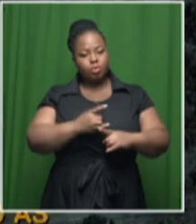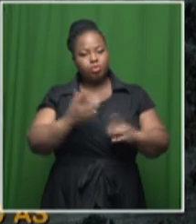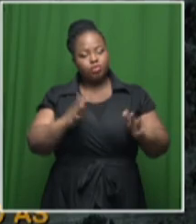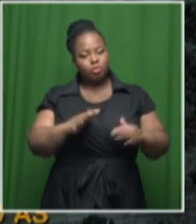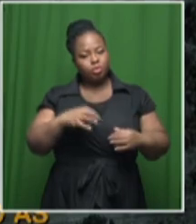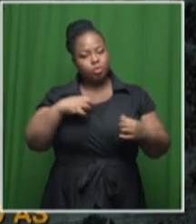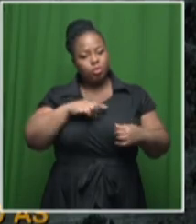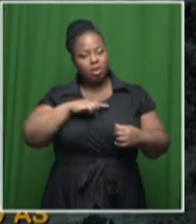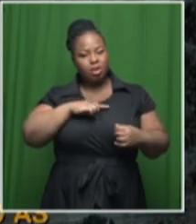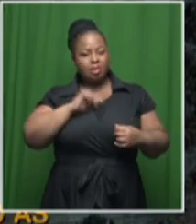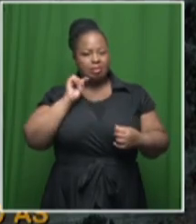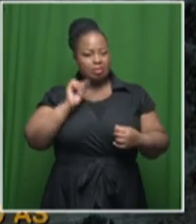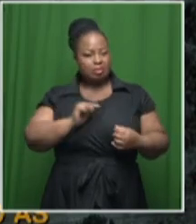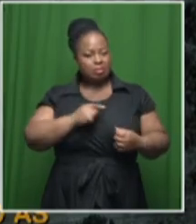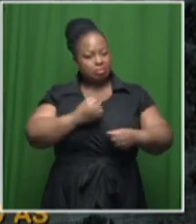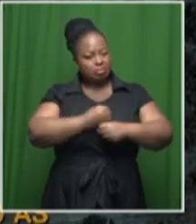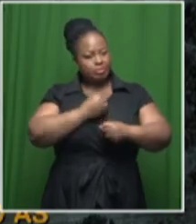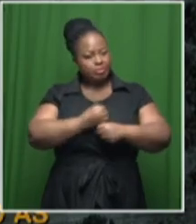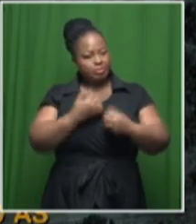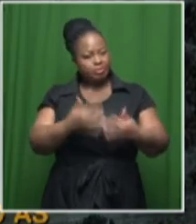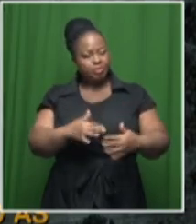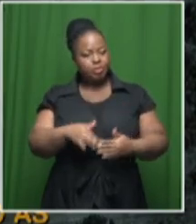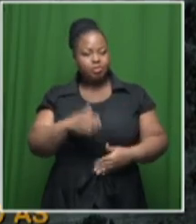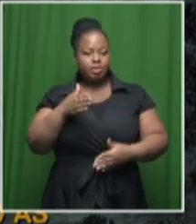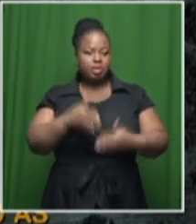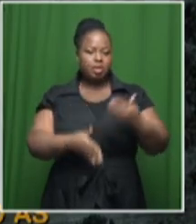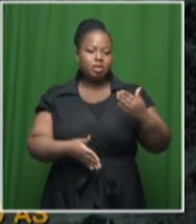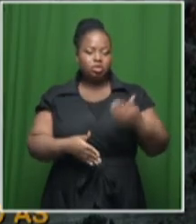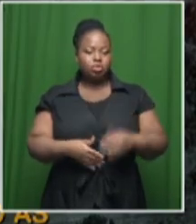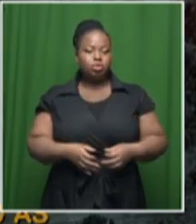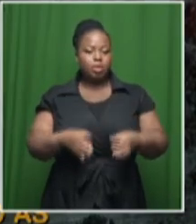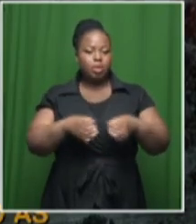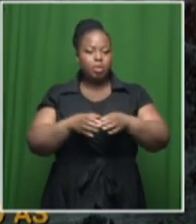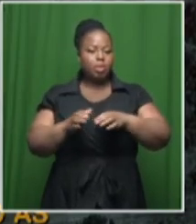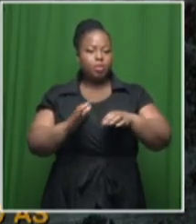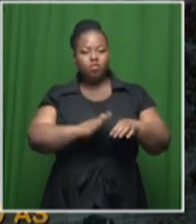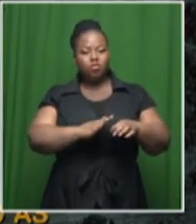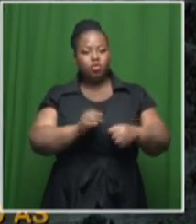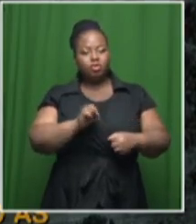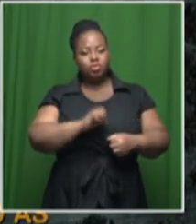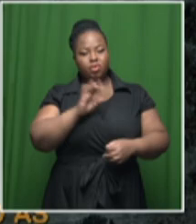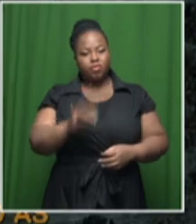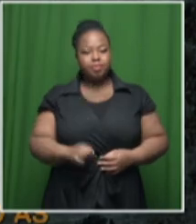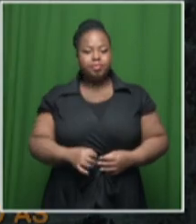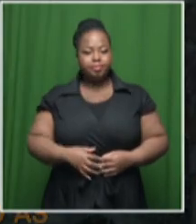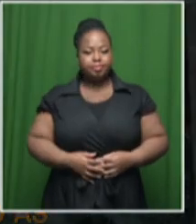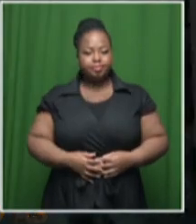Prize for his untiring efforts to call an end to the minority rule in South Africa.